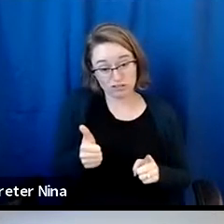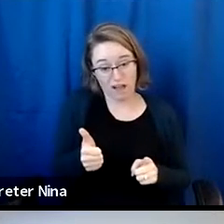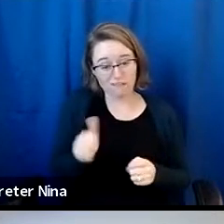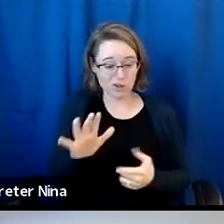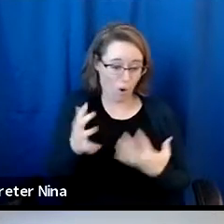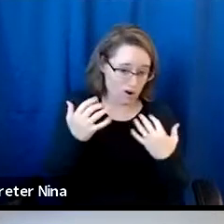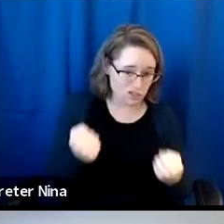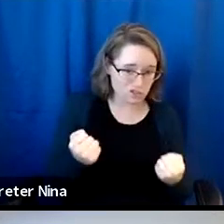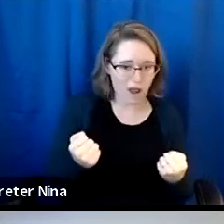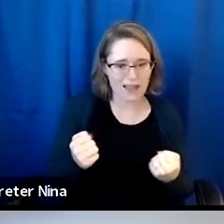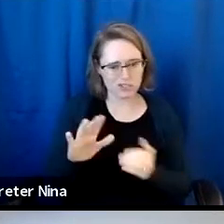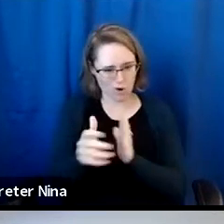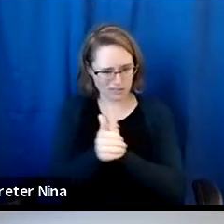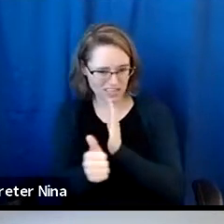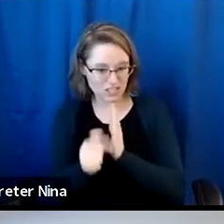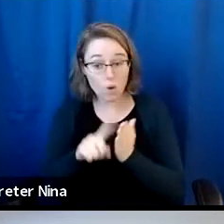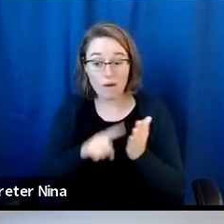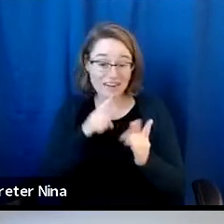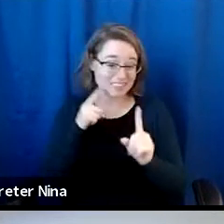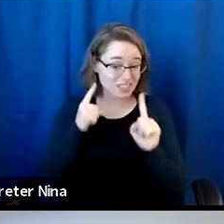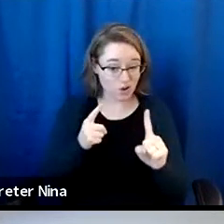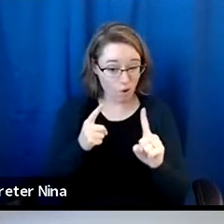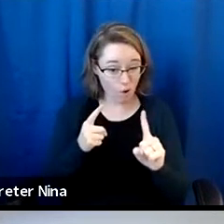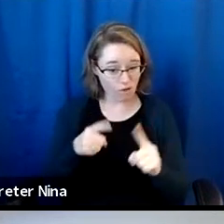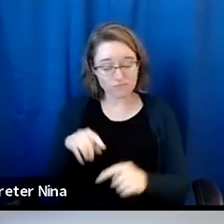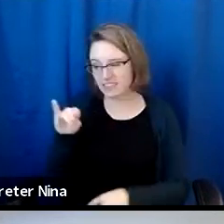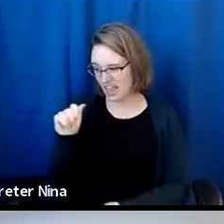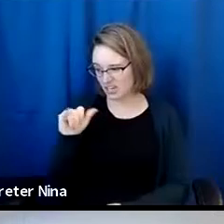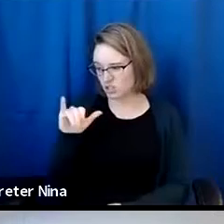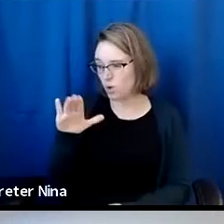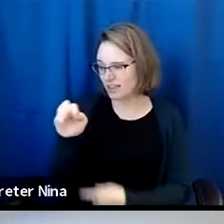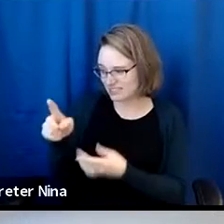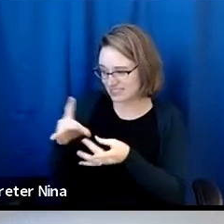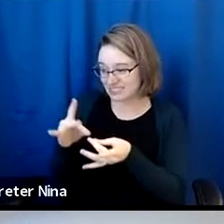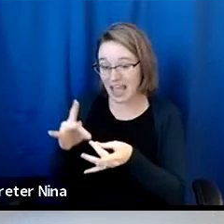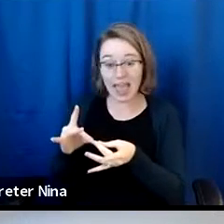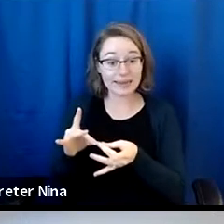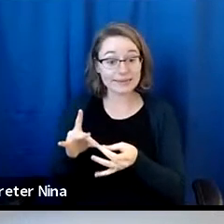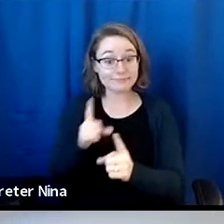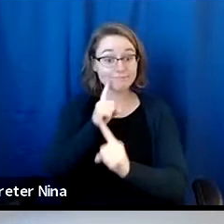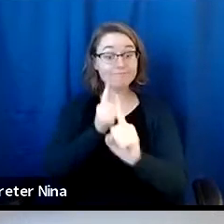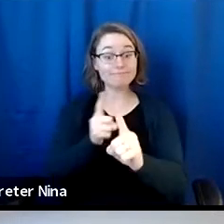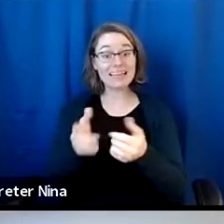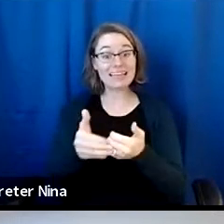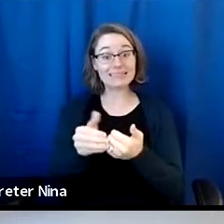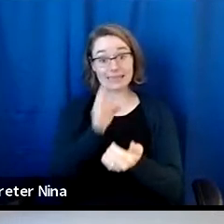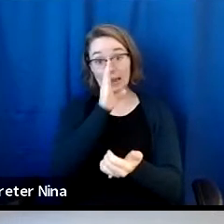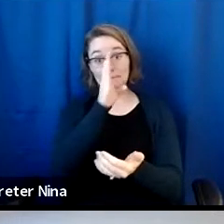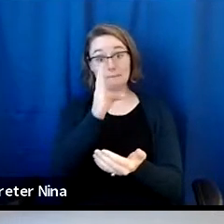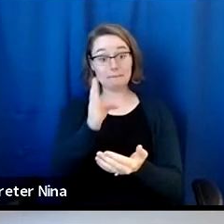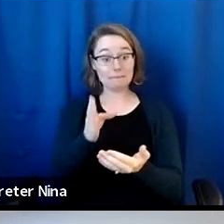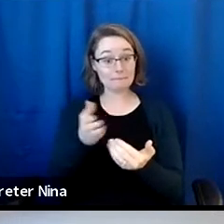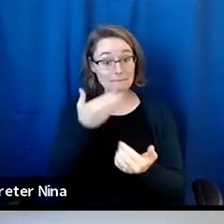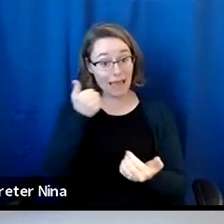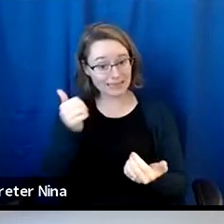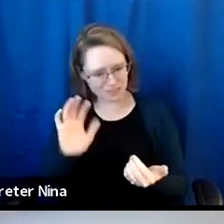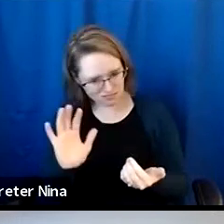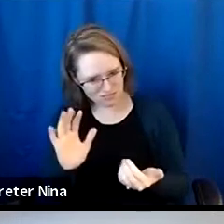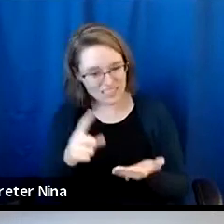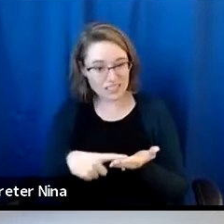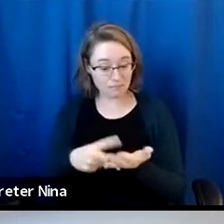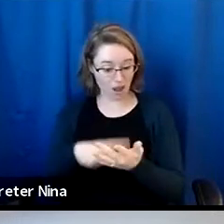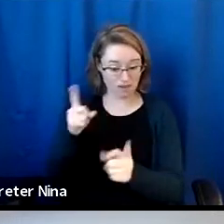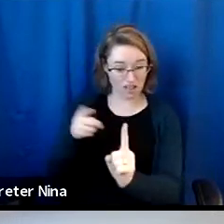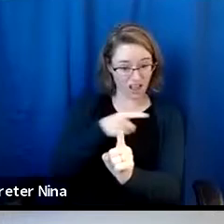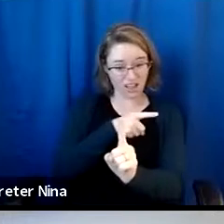looking at and what's the goal. Because like Joyce said, the straight path is not always the best path. Sometimes it's zigzag. Sometimes you make lateral